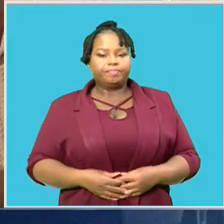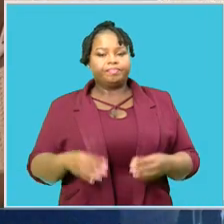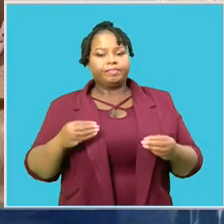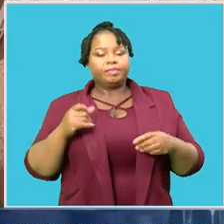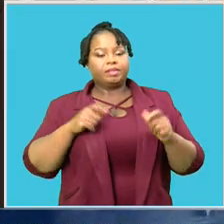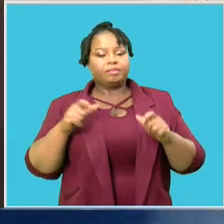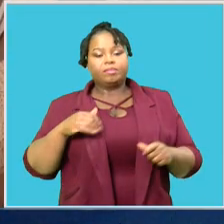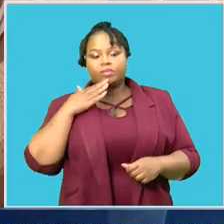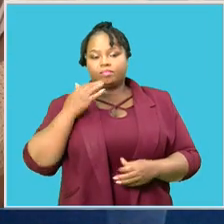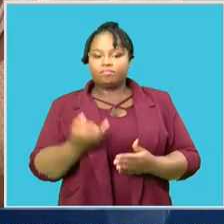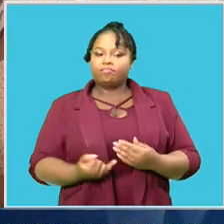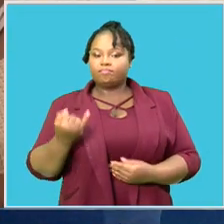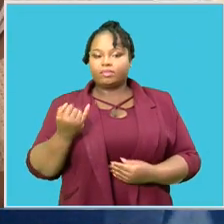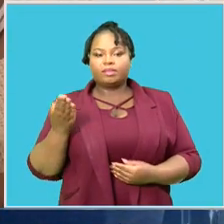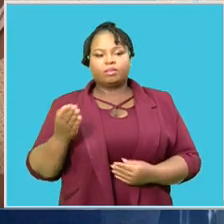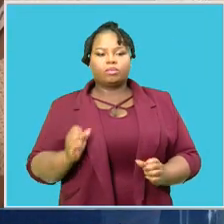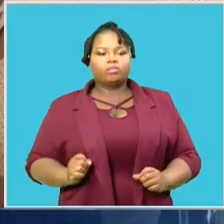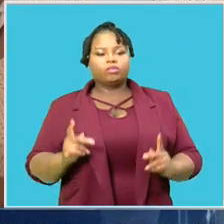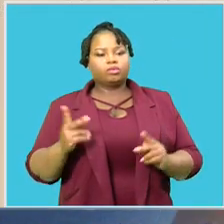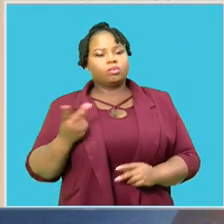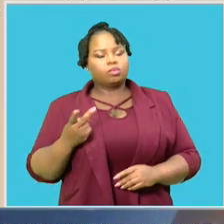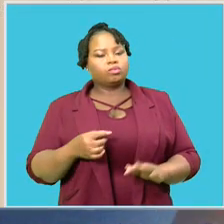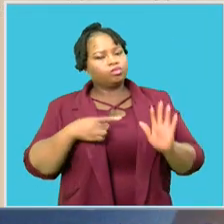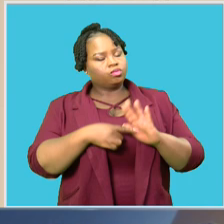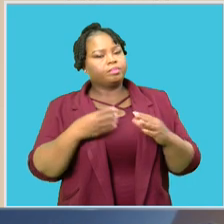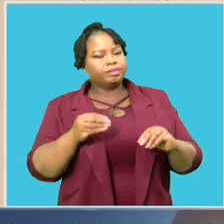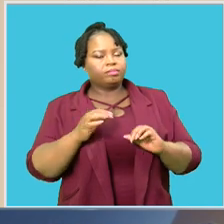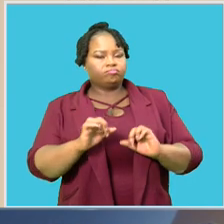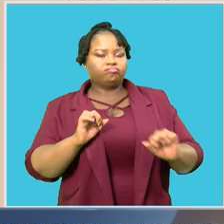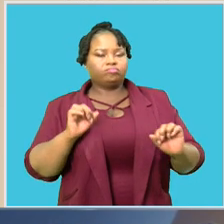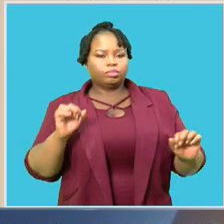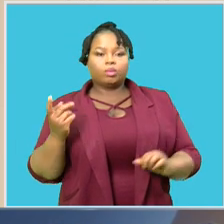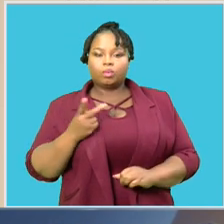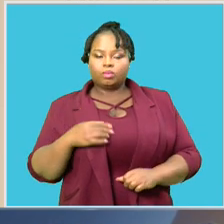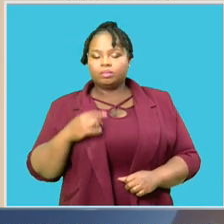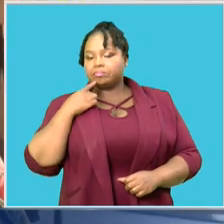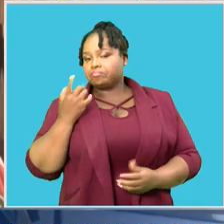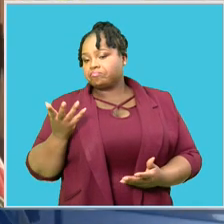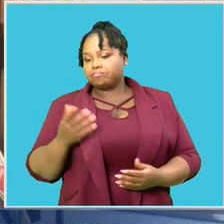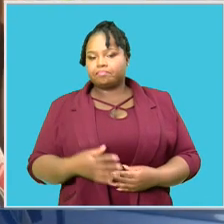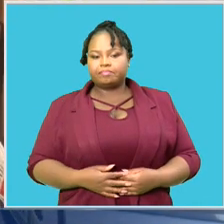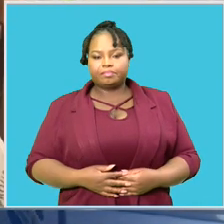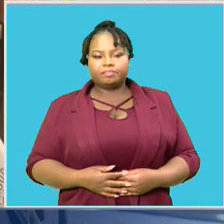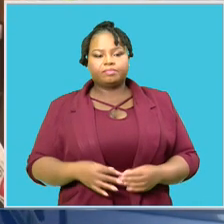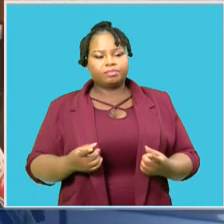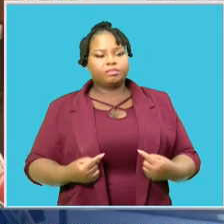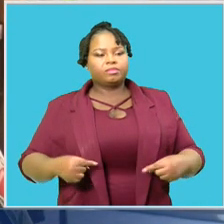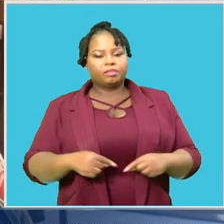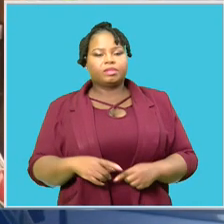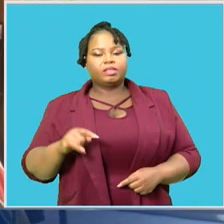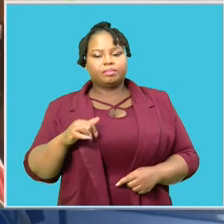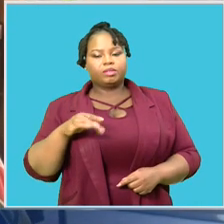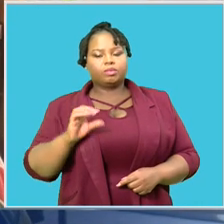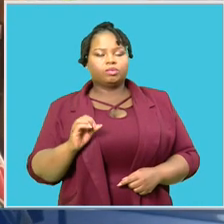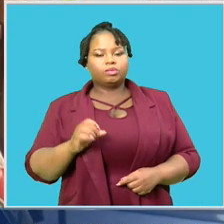my business abazmele nabobatole itubalo kanyesa my business abo kandjiloku abakbegile. So we at Tapiso Branding